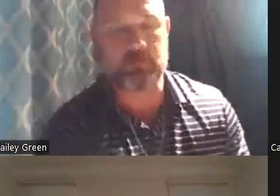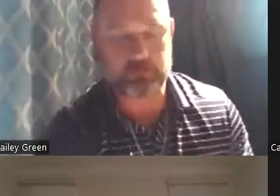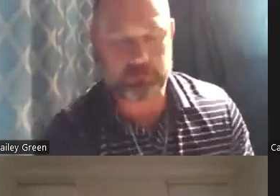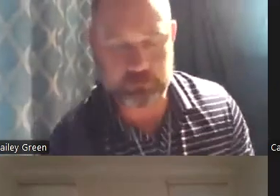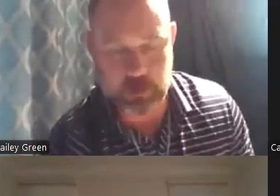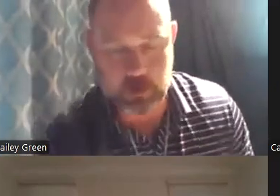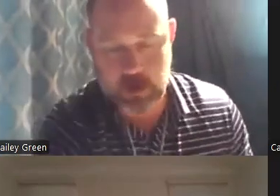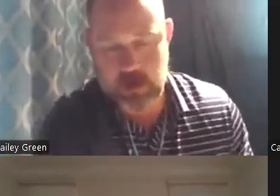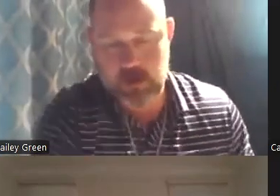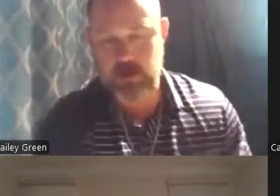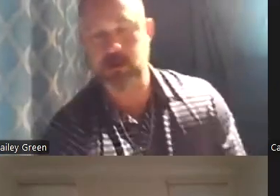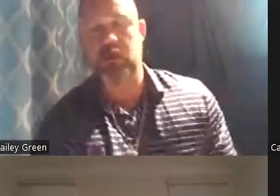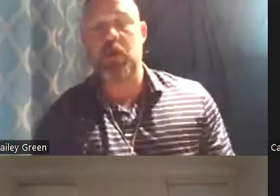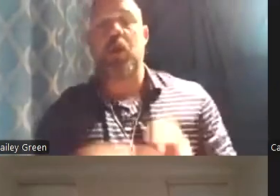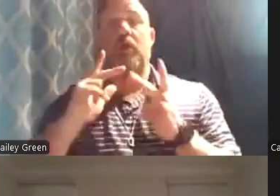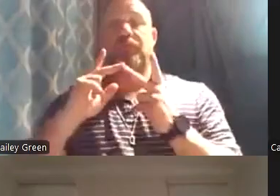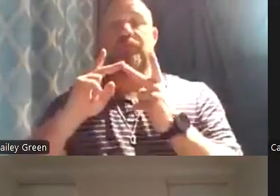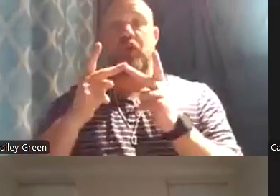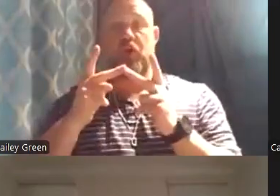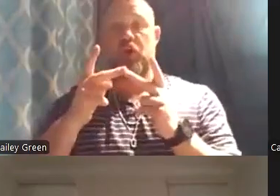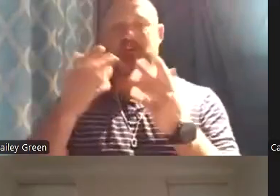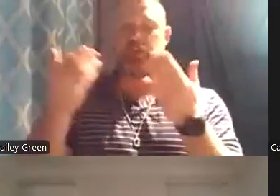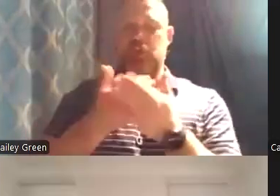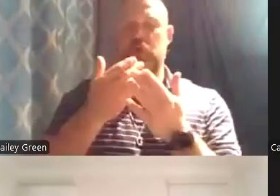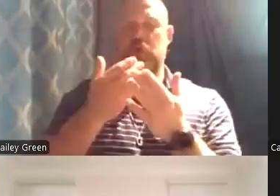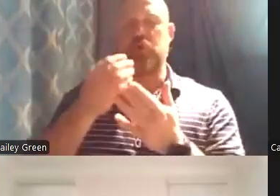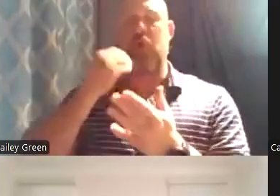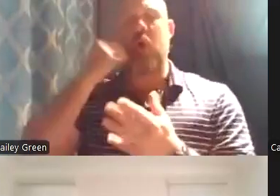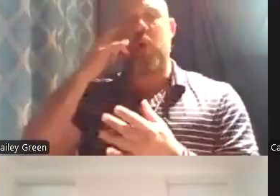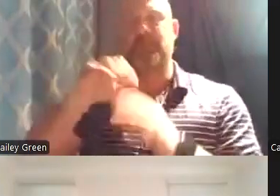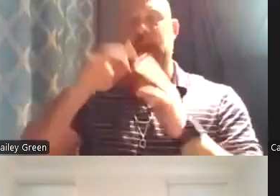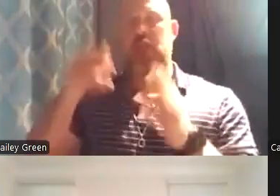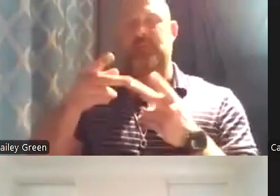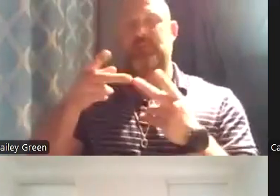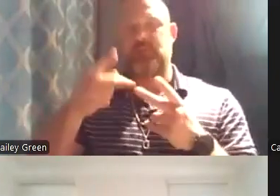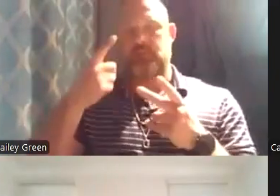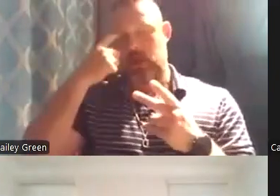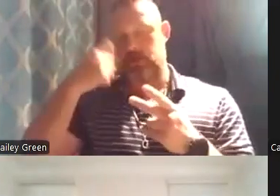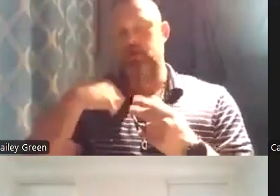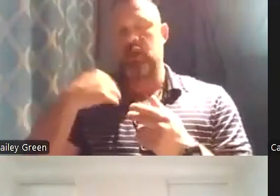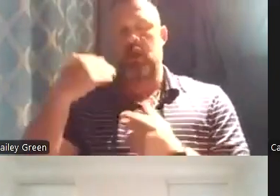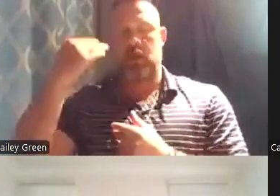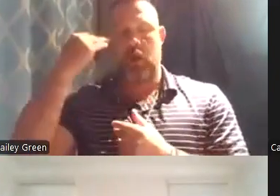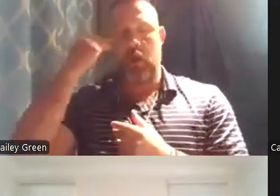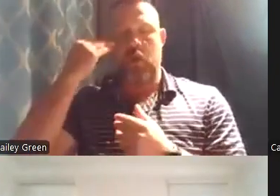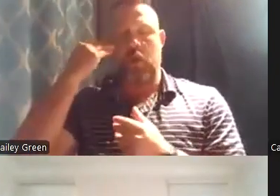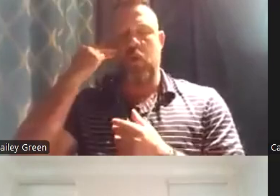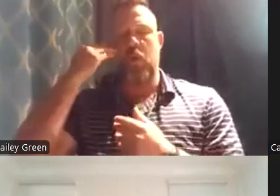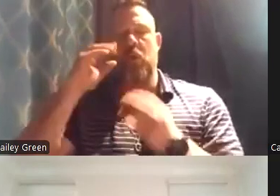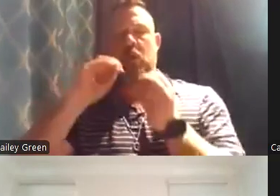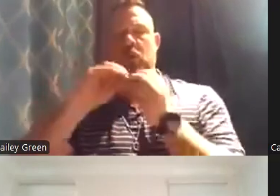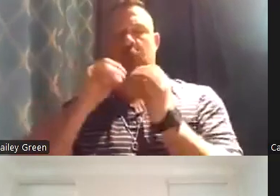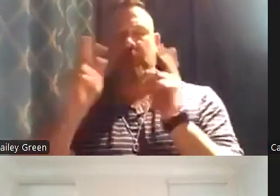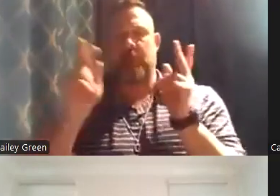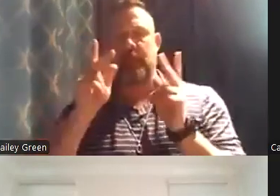I'll throw in here. And this is just the homeless services housing space, because we know that the number of people who are homeless